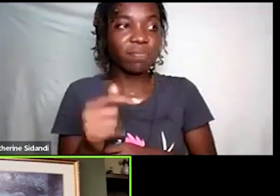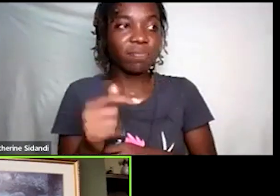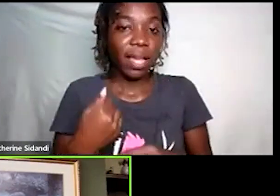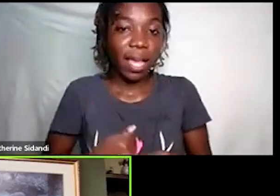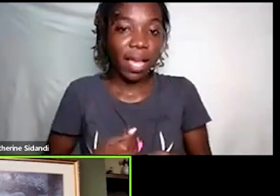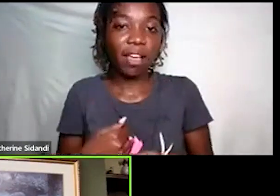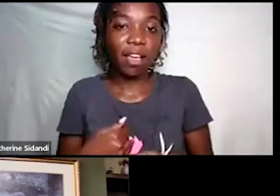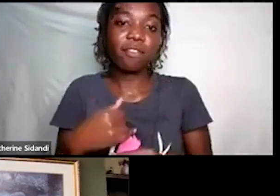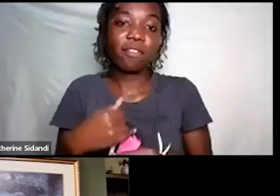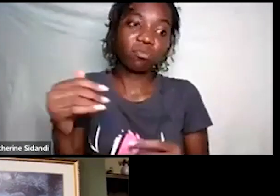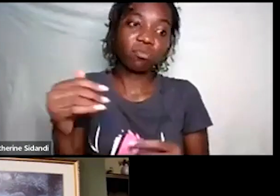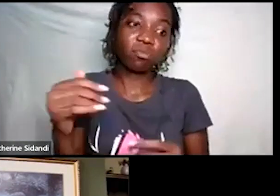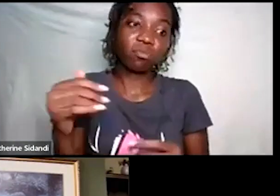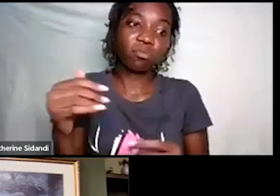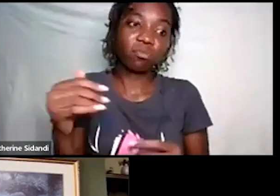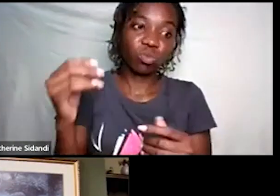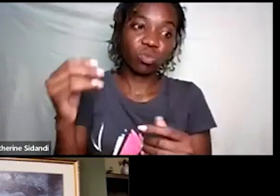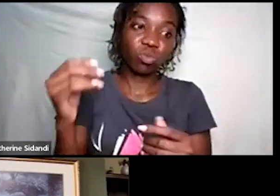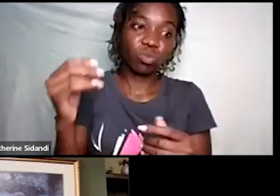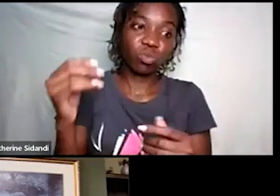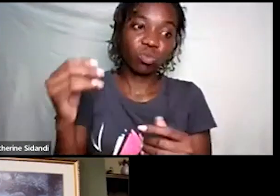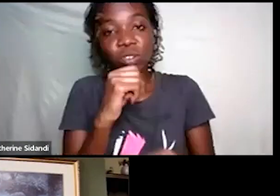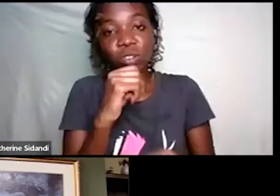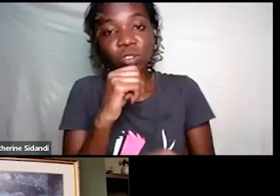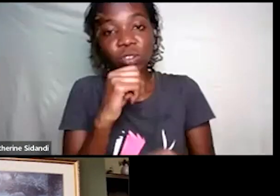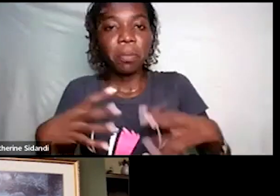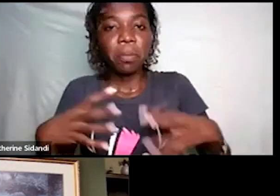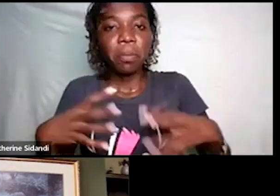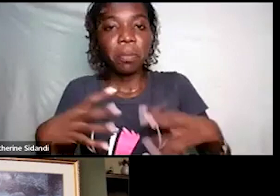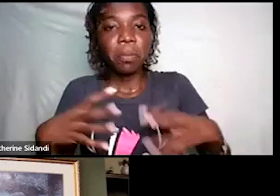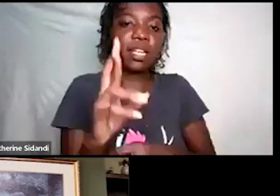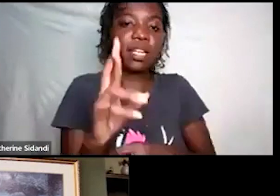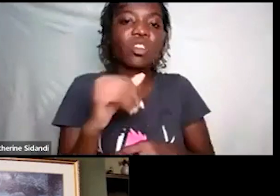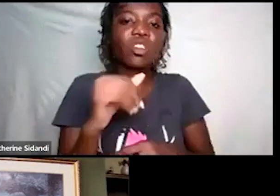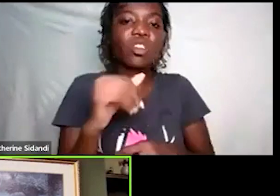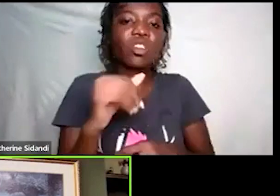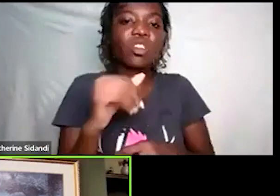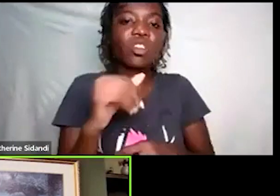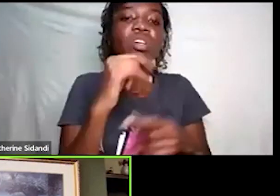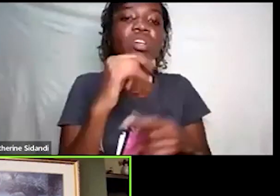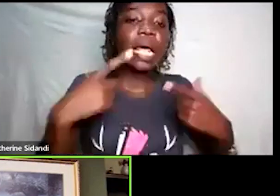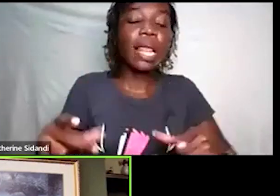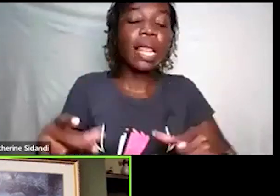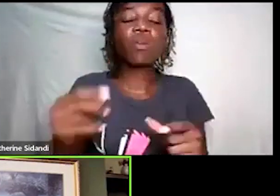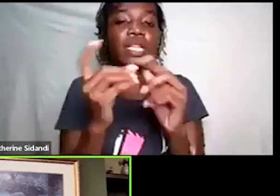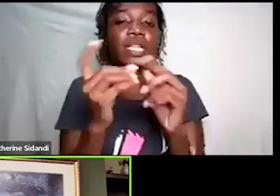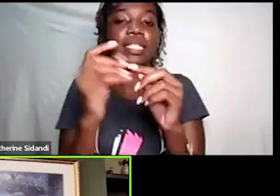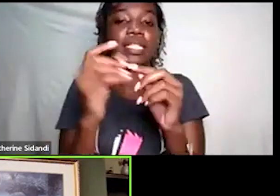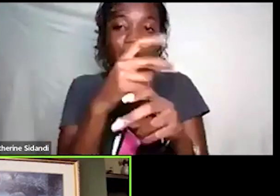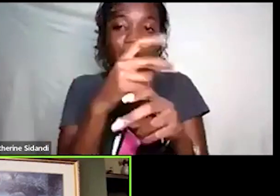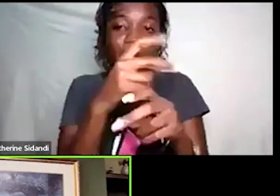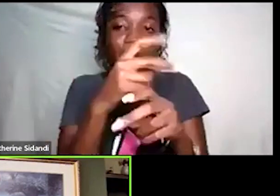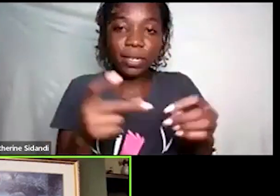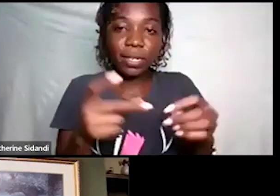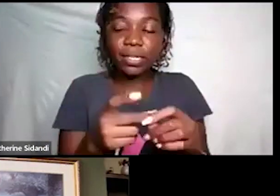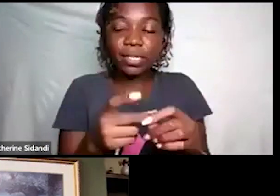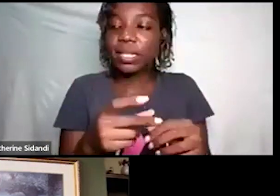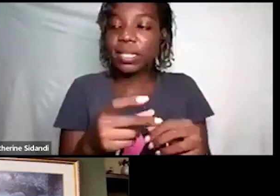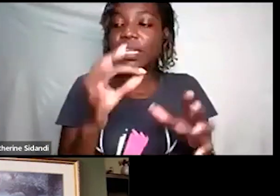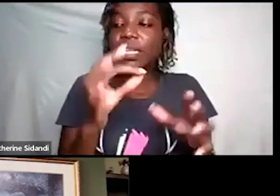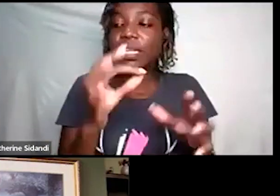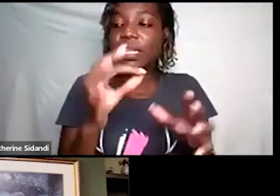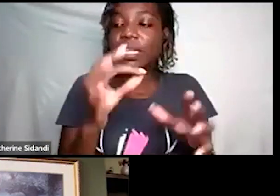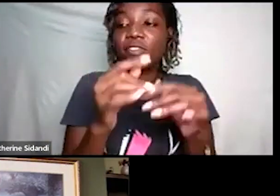as people in HR, we are not allowed at all to date in the workplace. Either you are dating vertically, people in the same